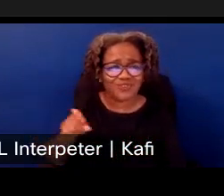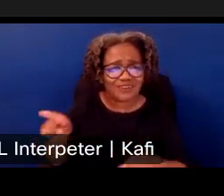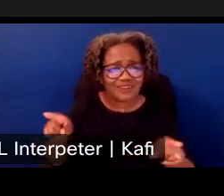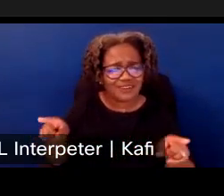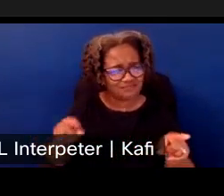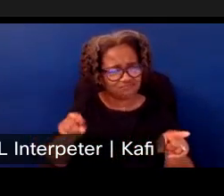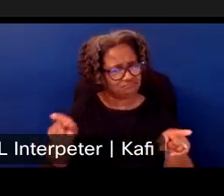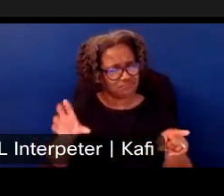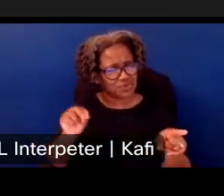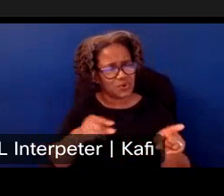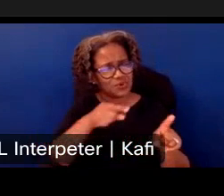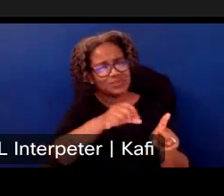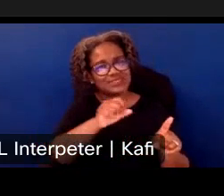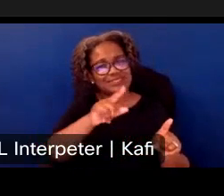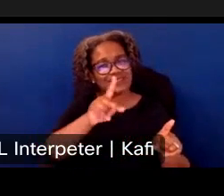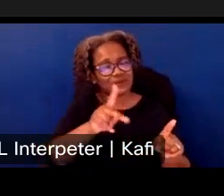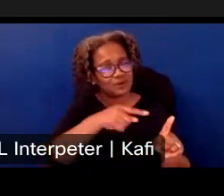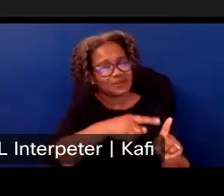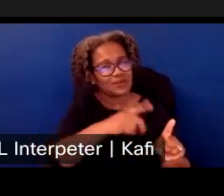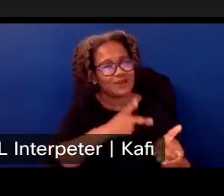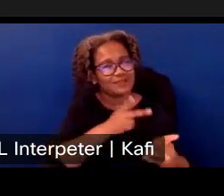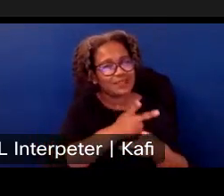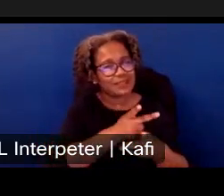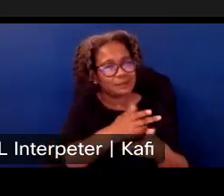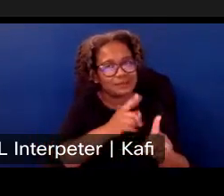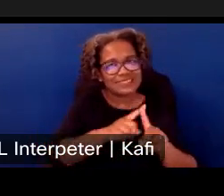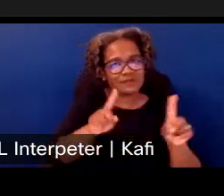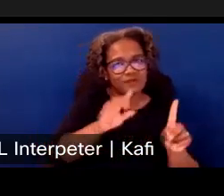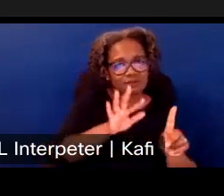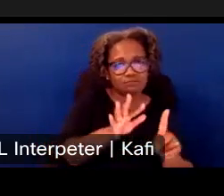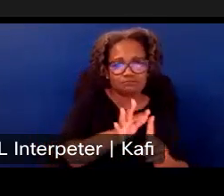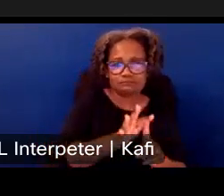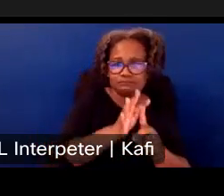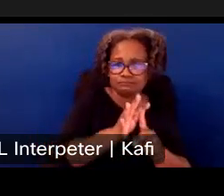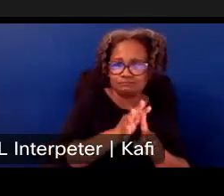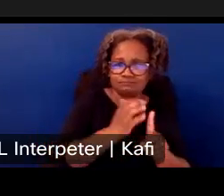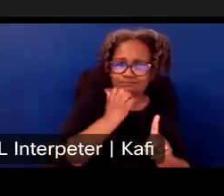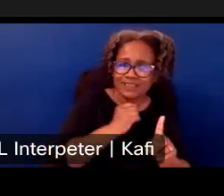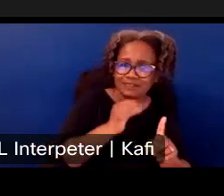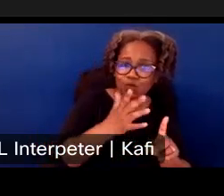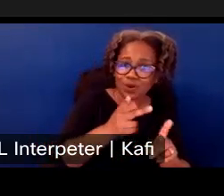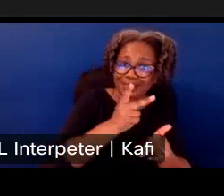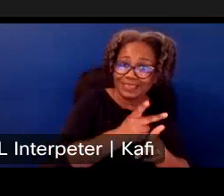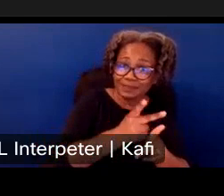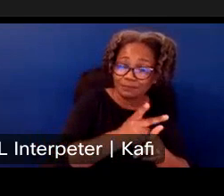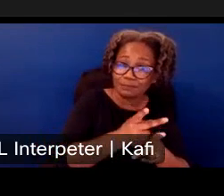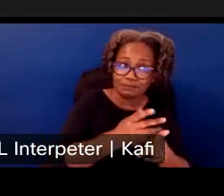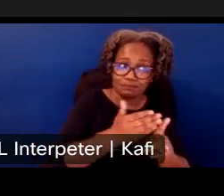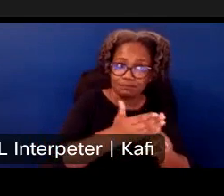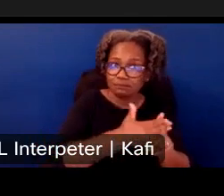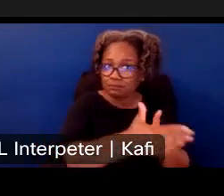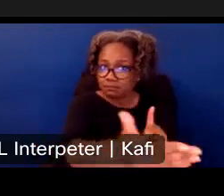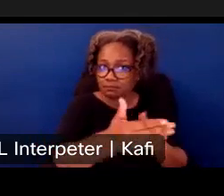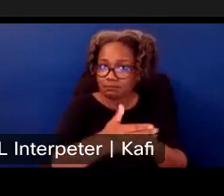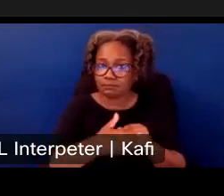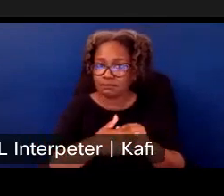that dress, those slacks, whatever, at its peak. And so the same is true of hair. As Mrs. Dudley